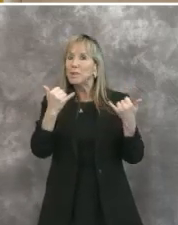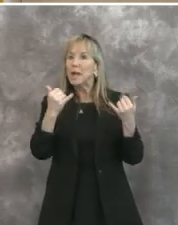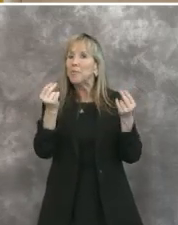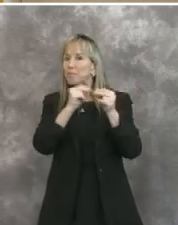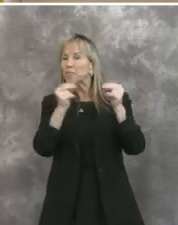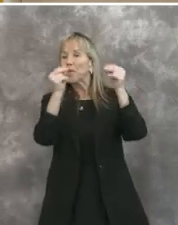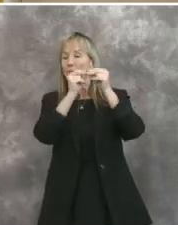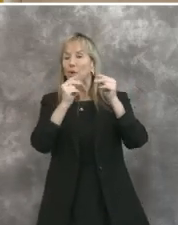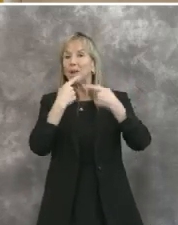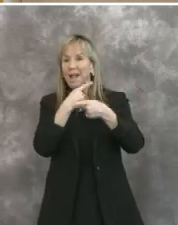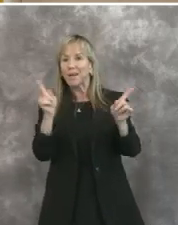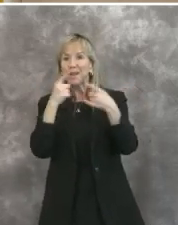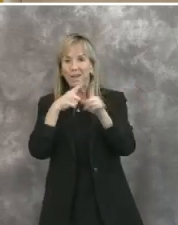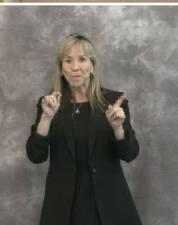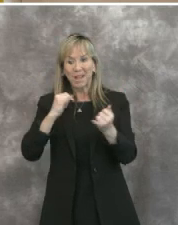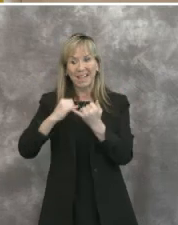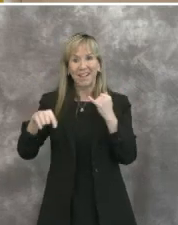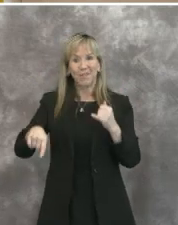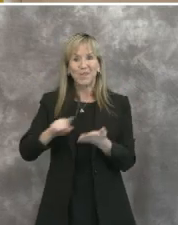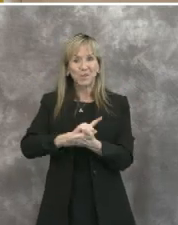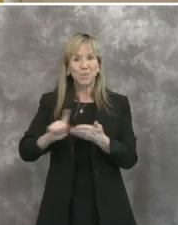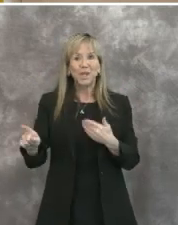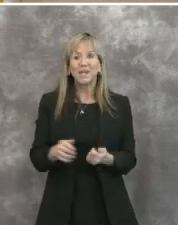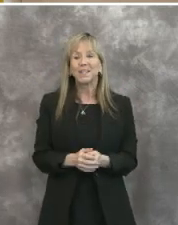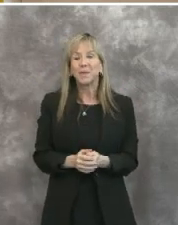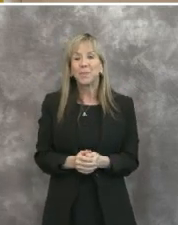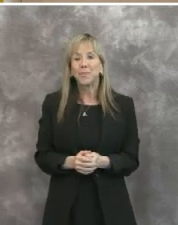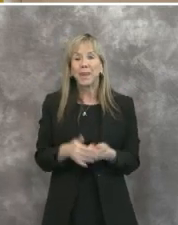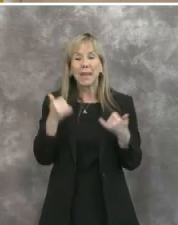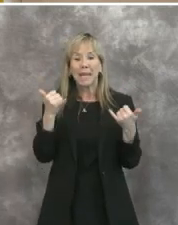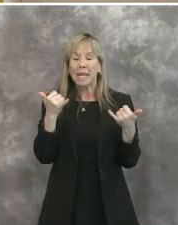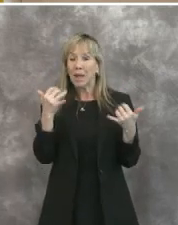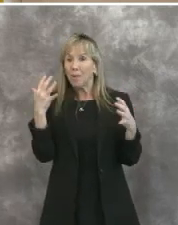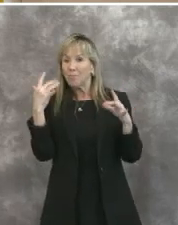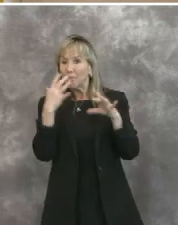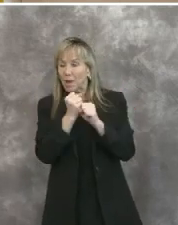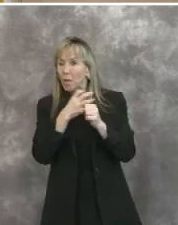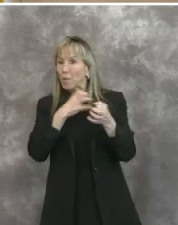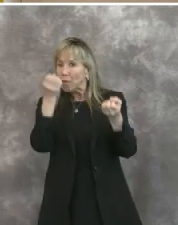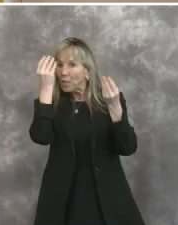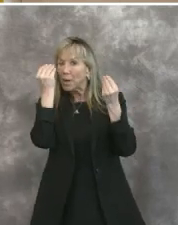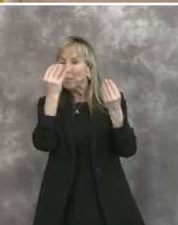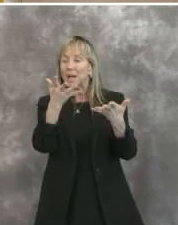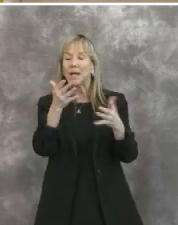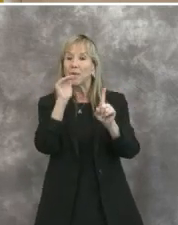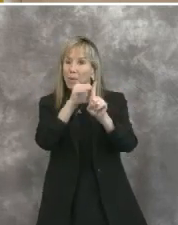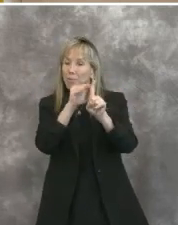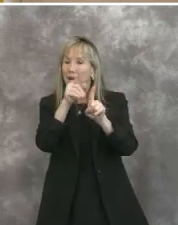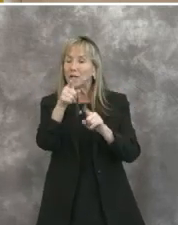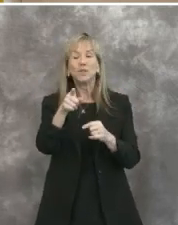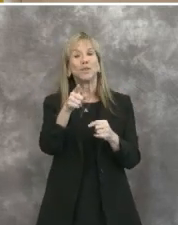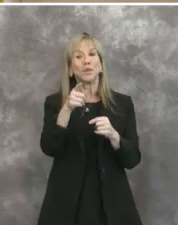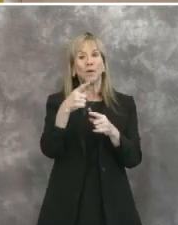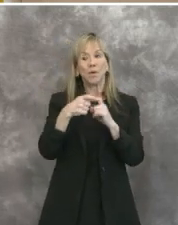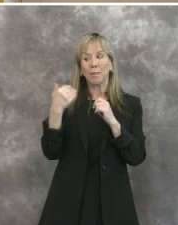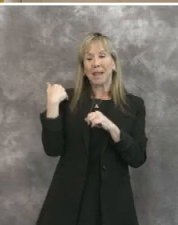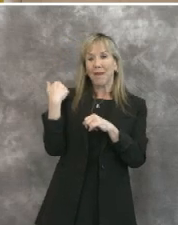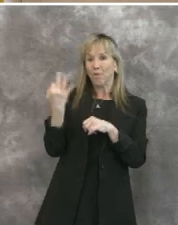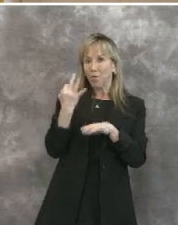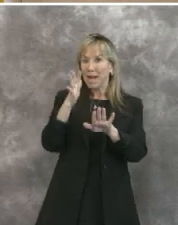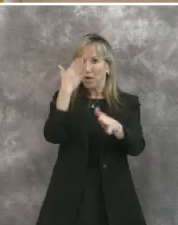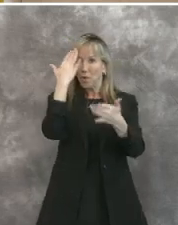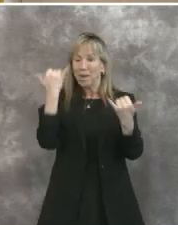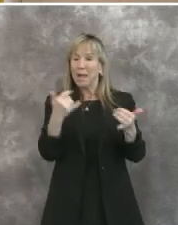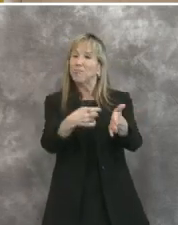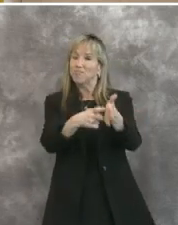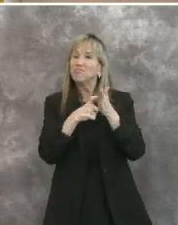announcements that will be made at the end of the week. As a closing reminder, as of the last Friday, facial covering is